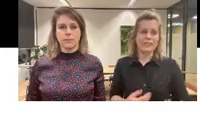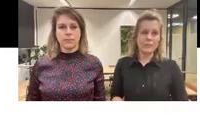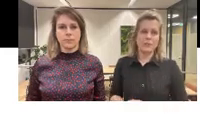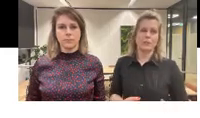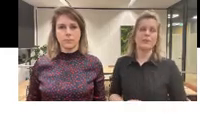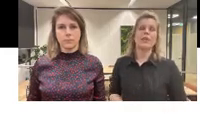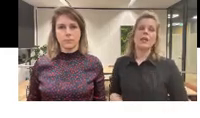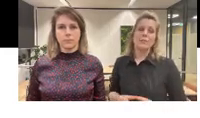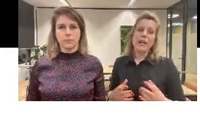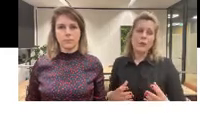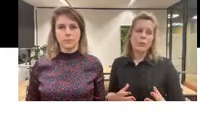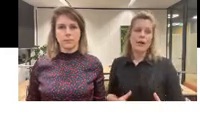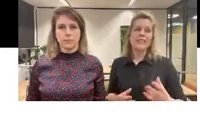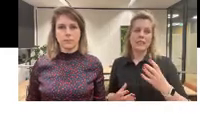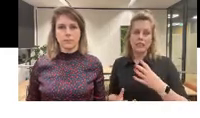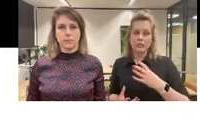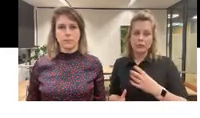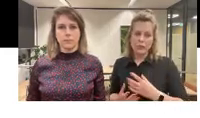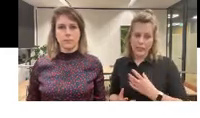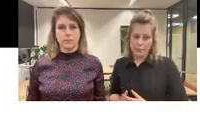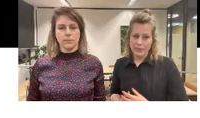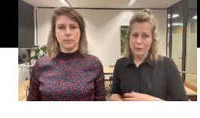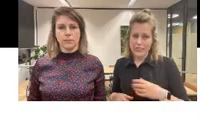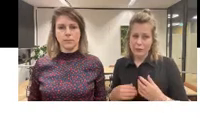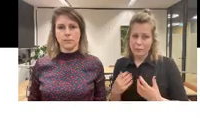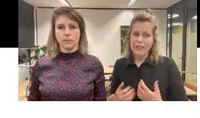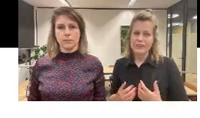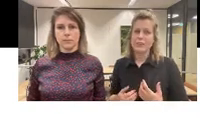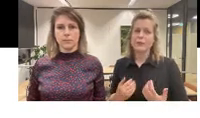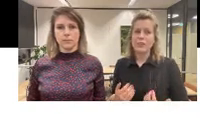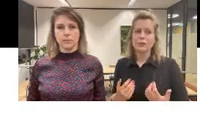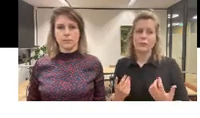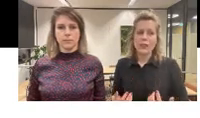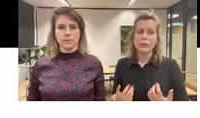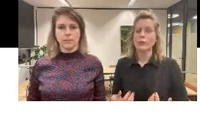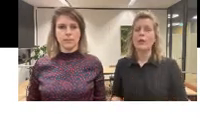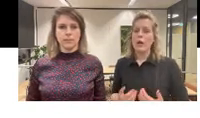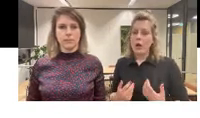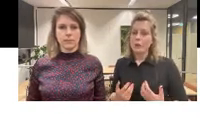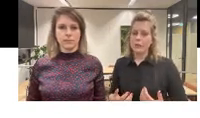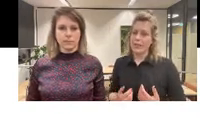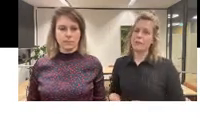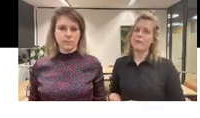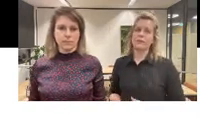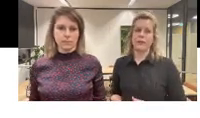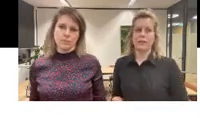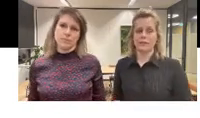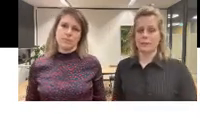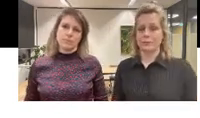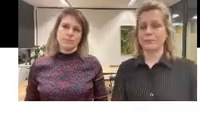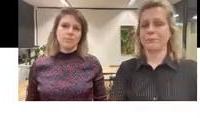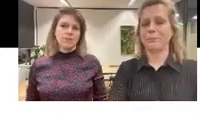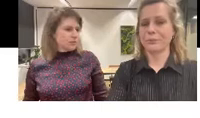specific symptoms. By combining these two therapies, we expect an increased value of the therapy